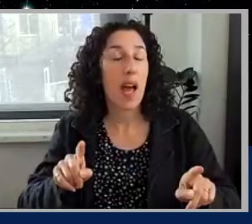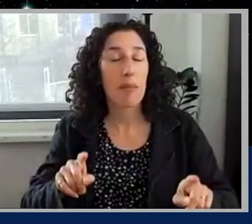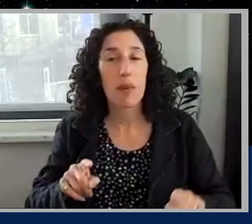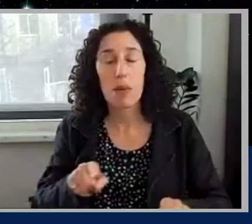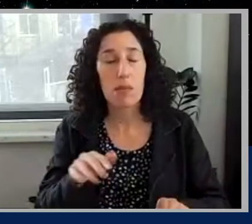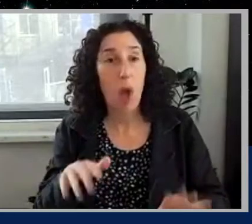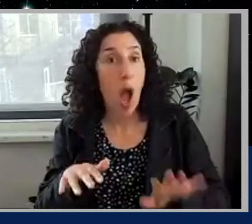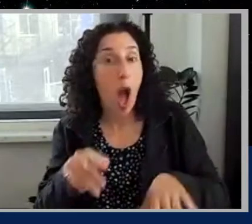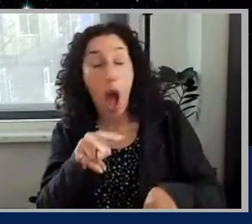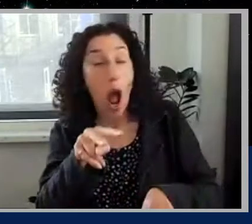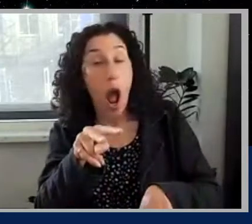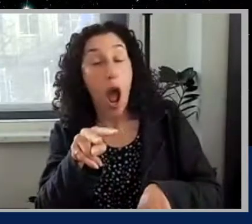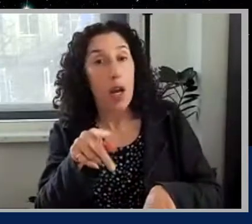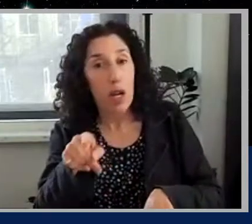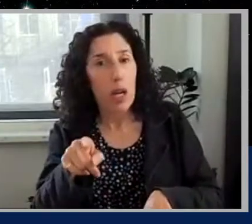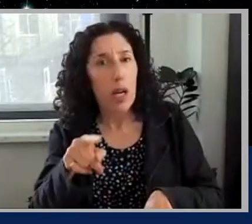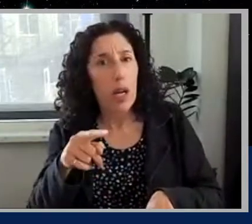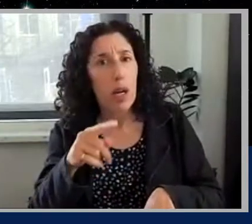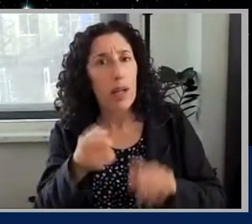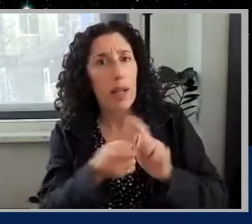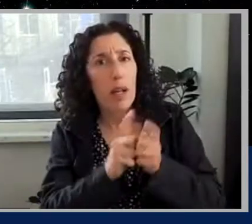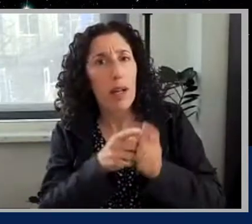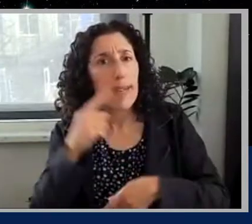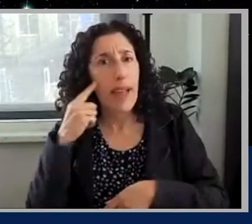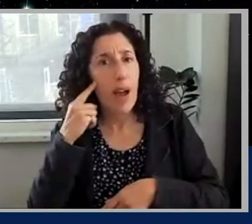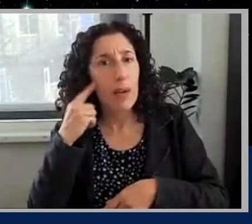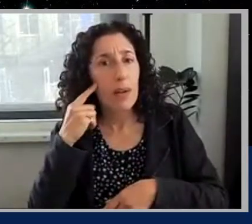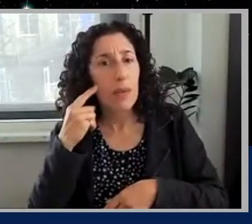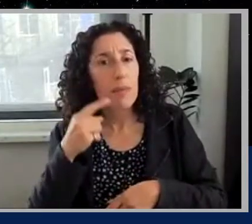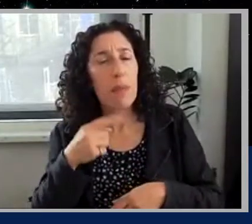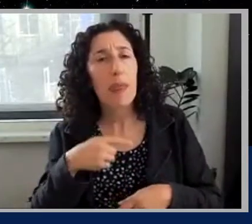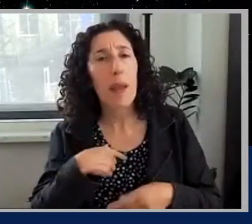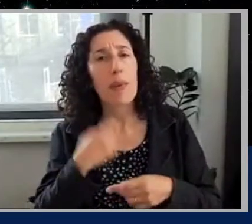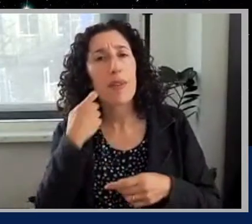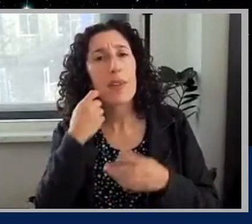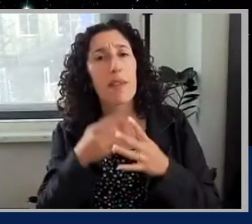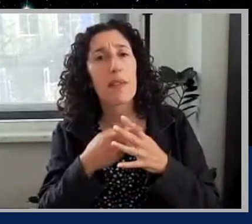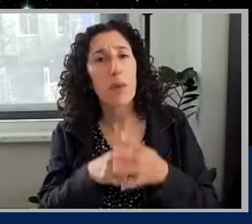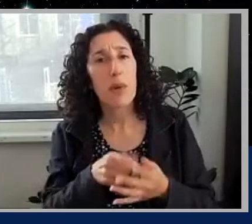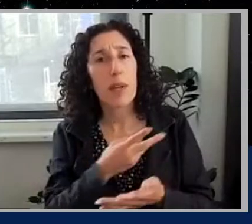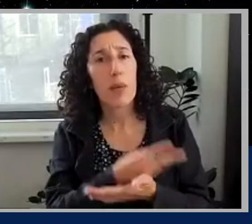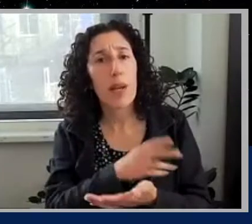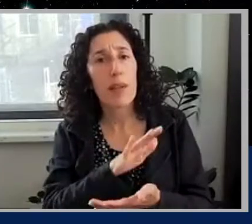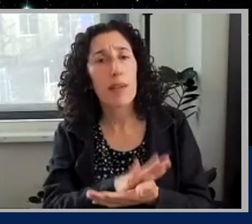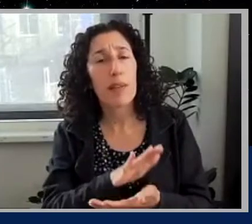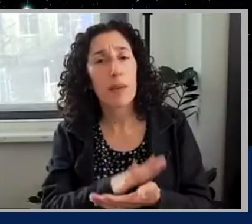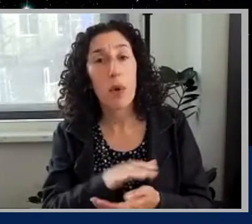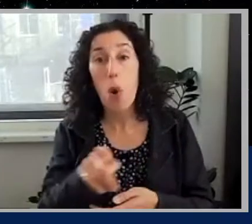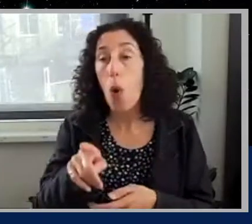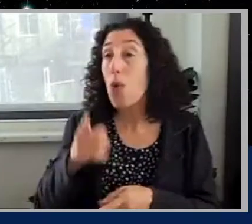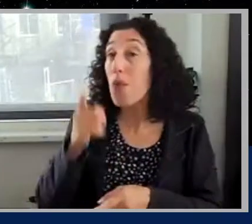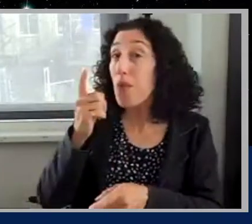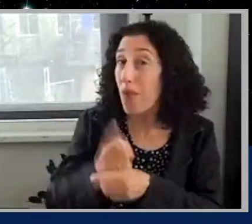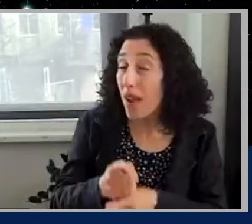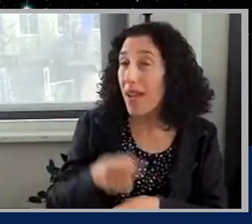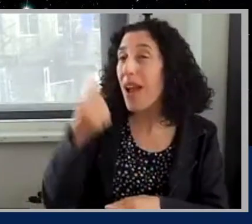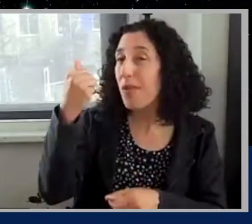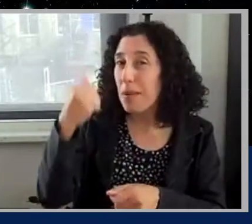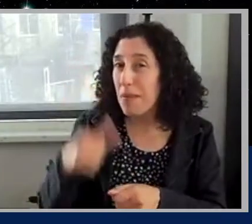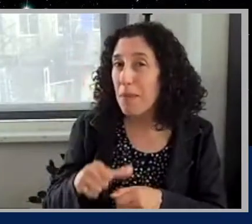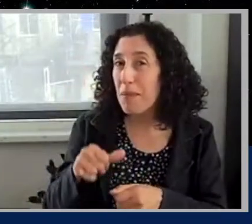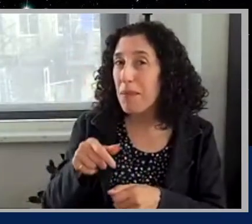starting grad school in Cambridge at the cabinet. Oh, right. Yeah. And I also remember I forgot about that because